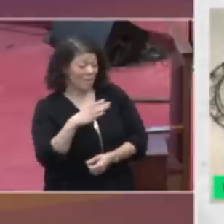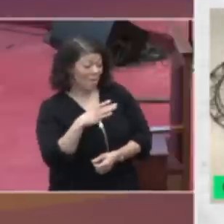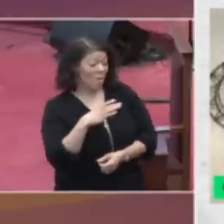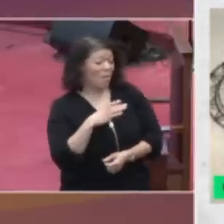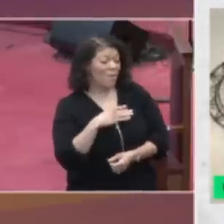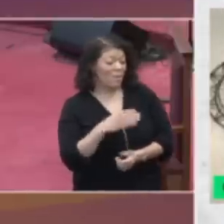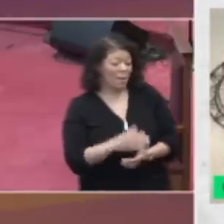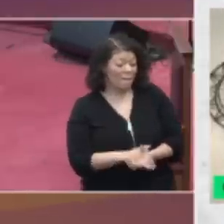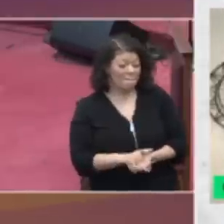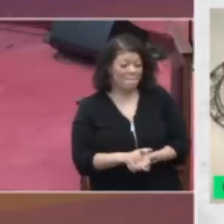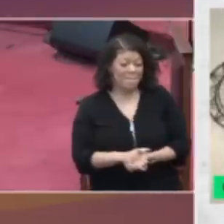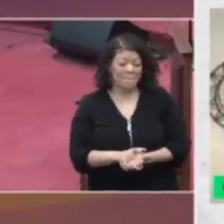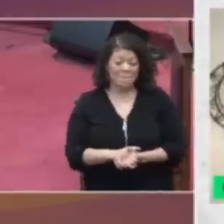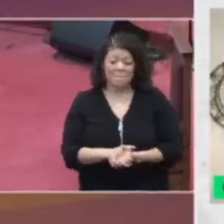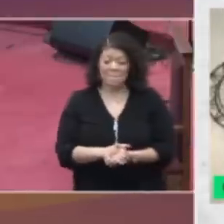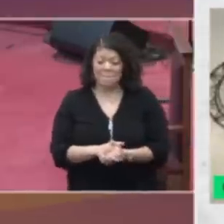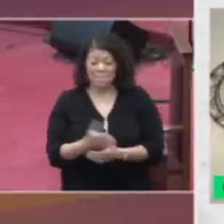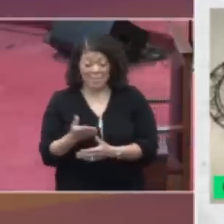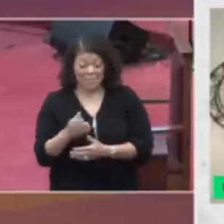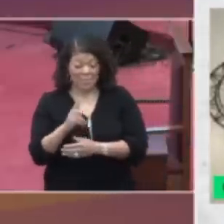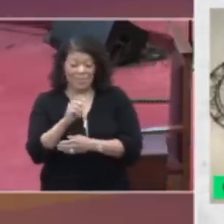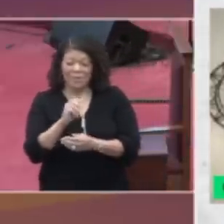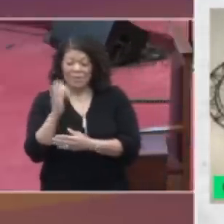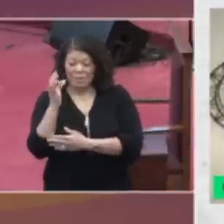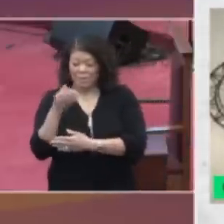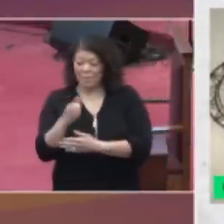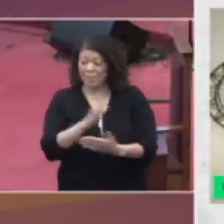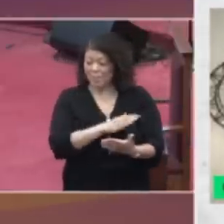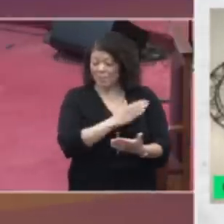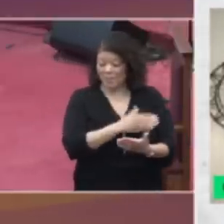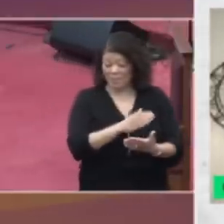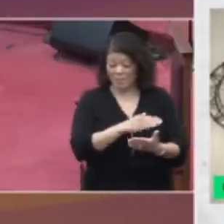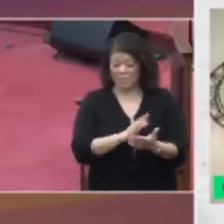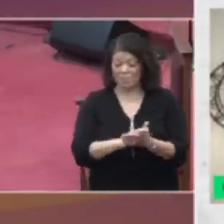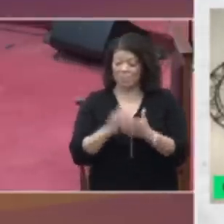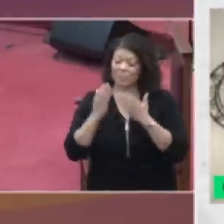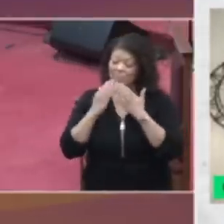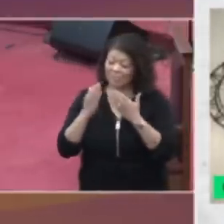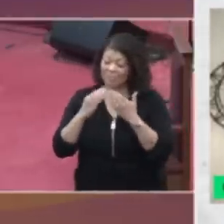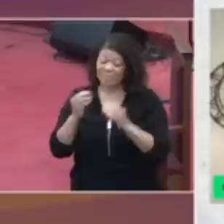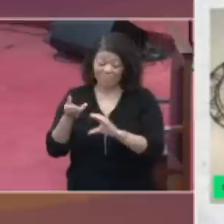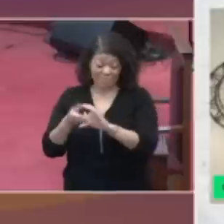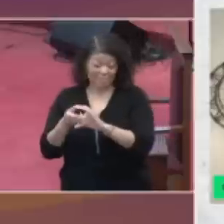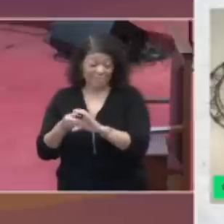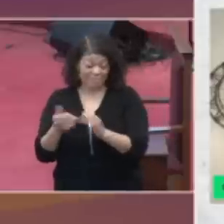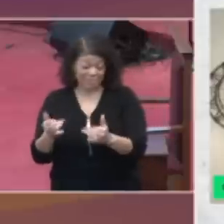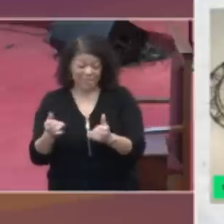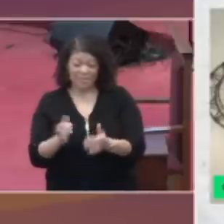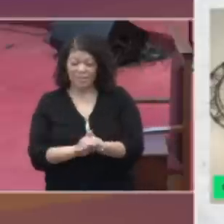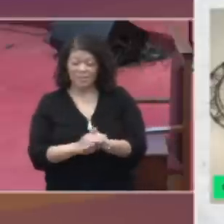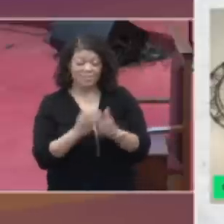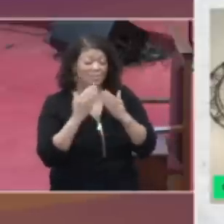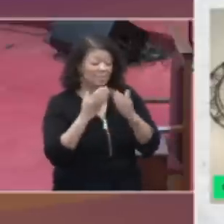All right, so Trini Massey, Minister of Worship, Mount Ararat Baptist Church, thank you so much for joining us today. Oh, thank you for having